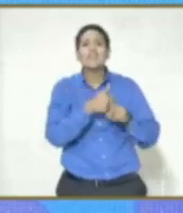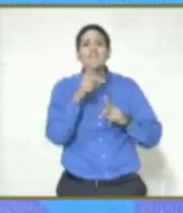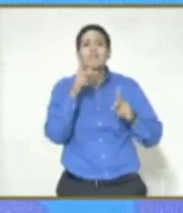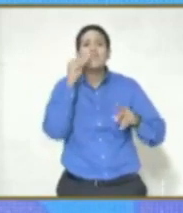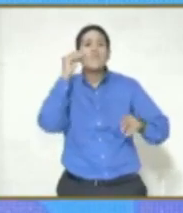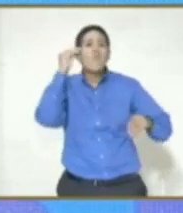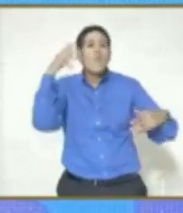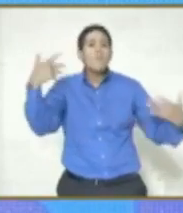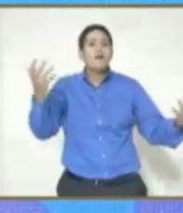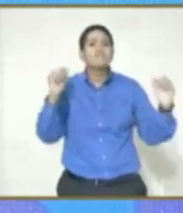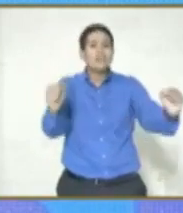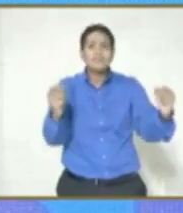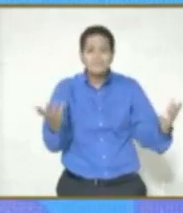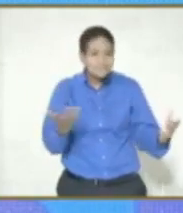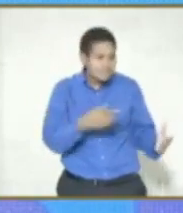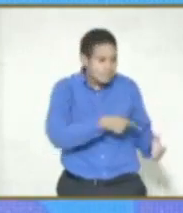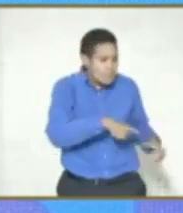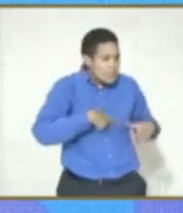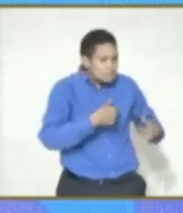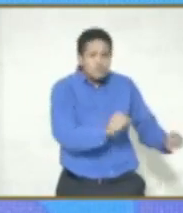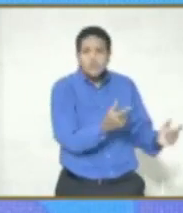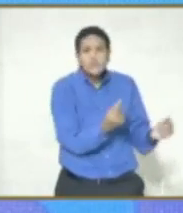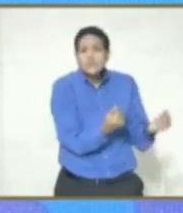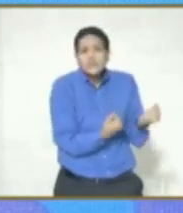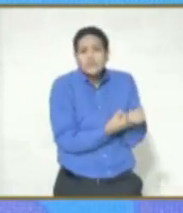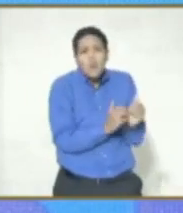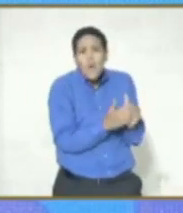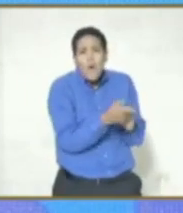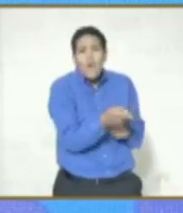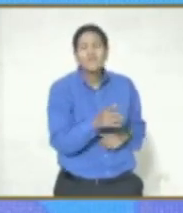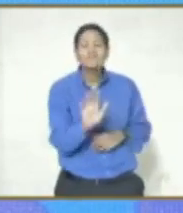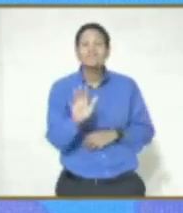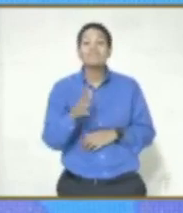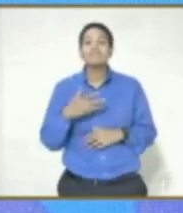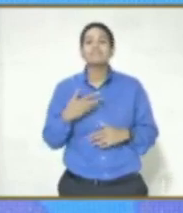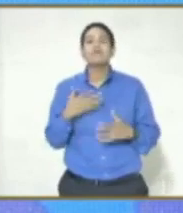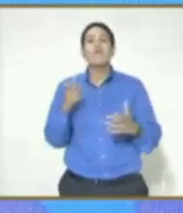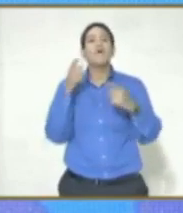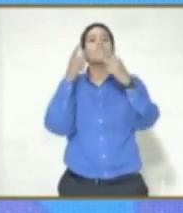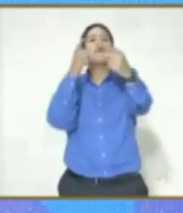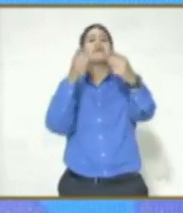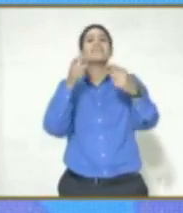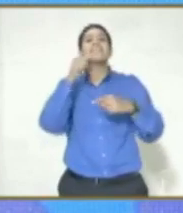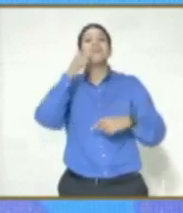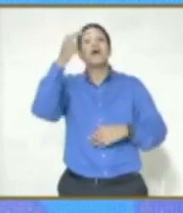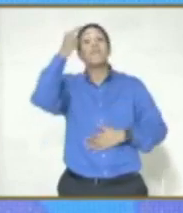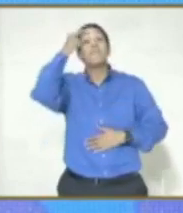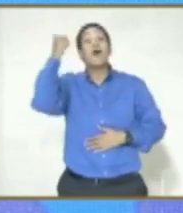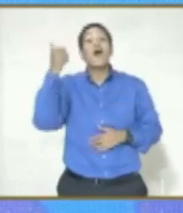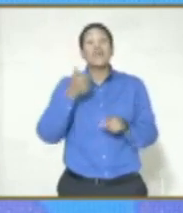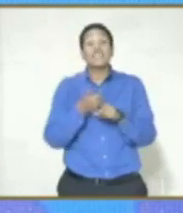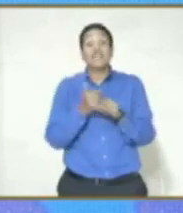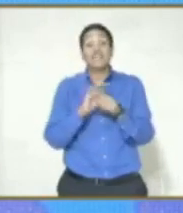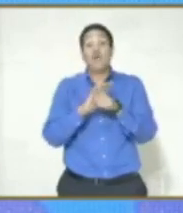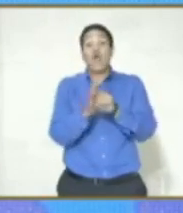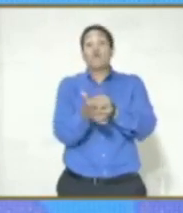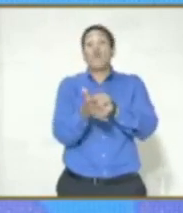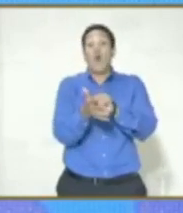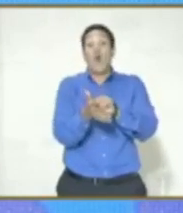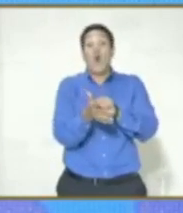population? I want to make the point that it is not because of the advent of